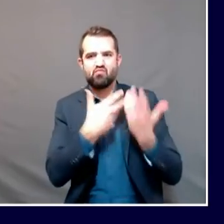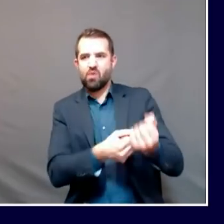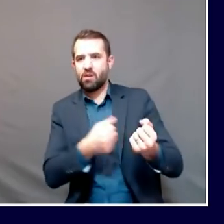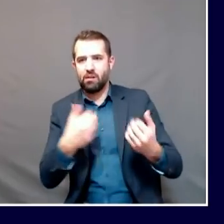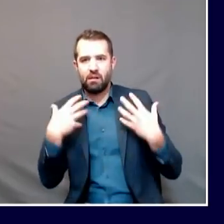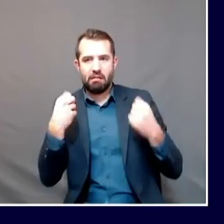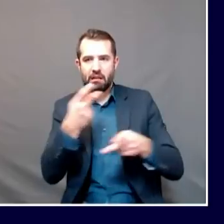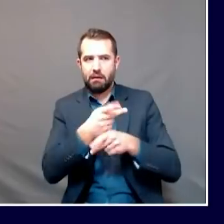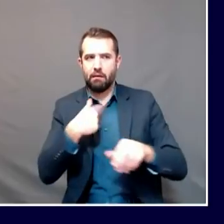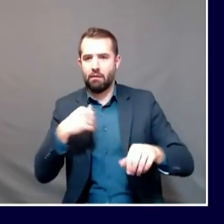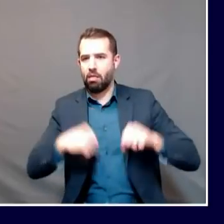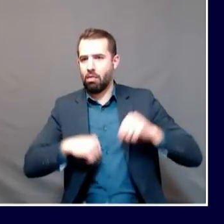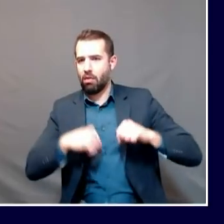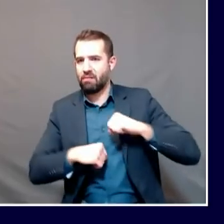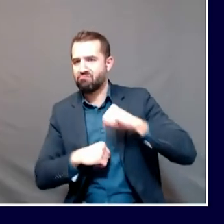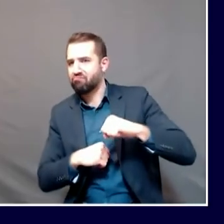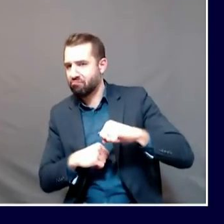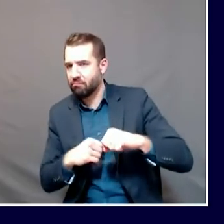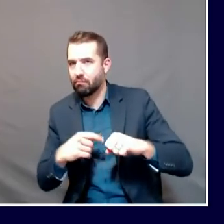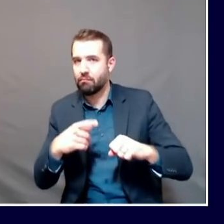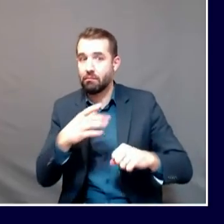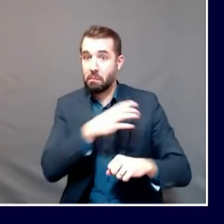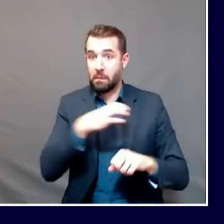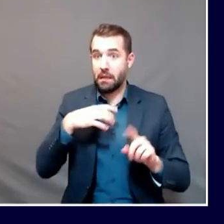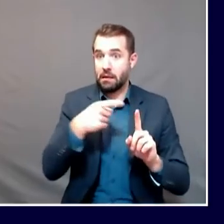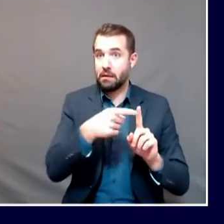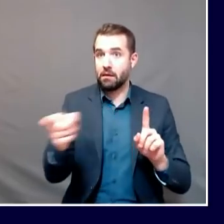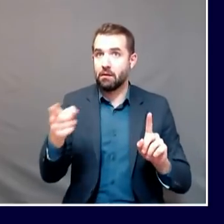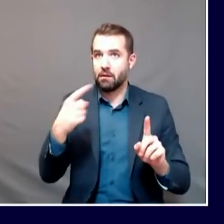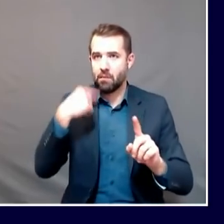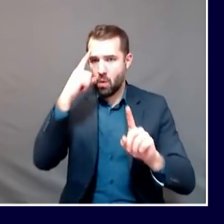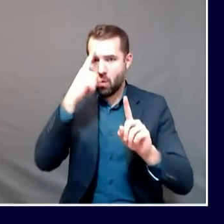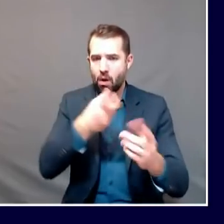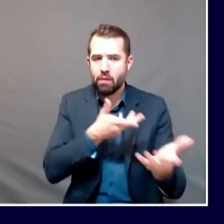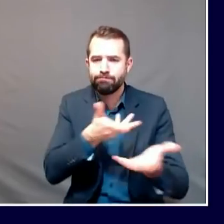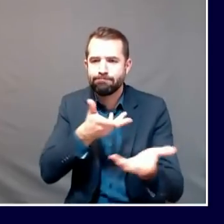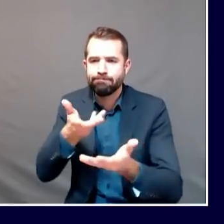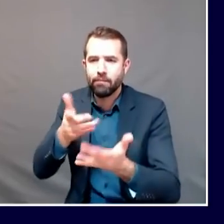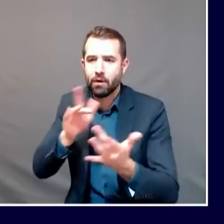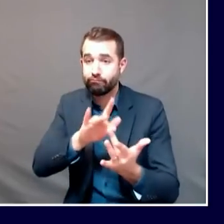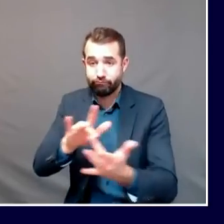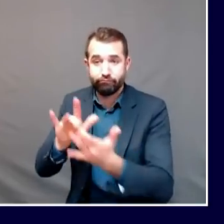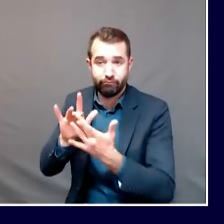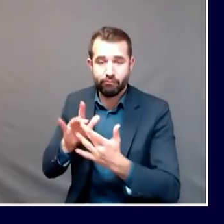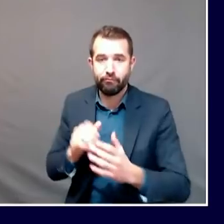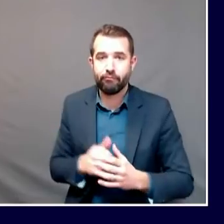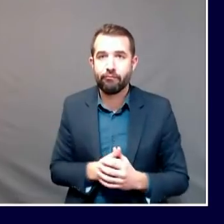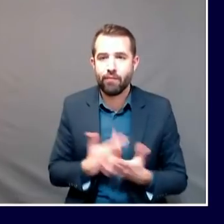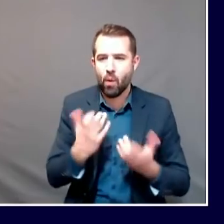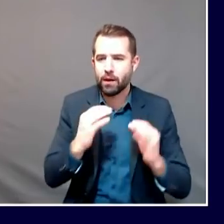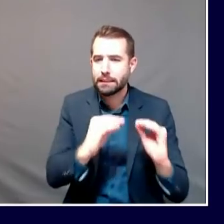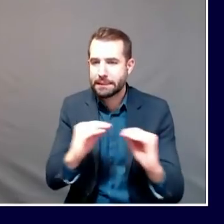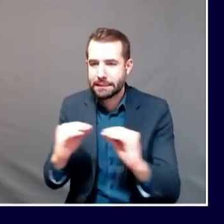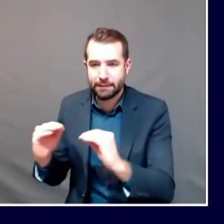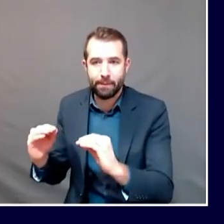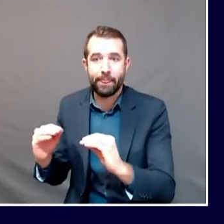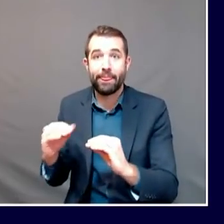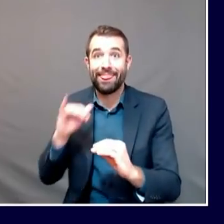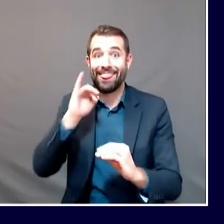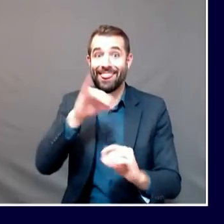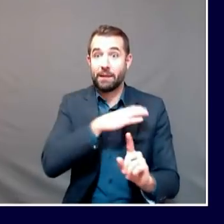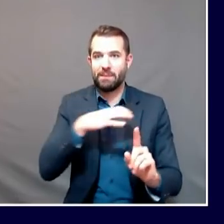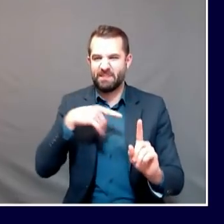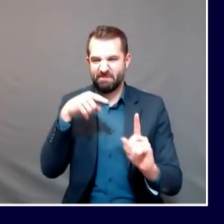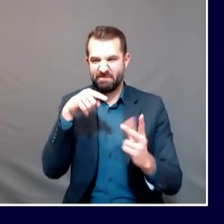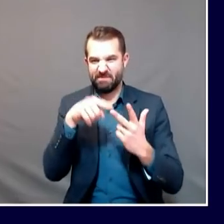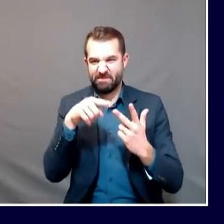now. Candidly, those campaigns take a while to start, they take a while to launch. And I didn't want to wait for that. And that's